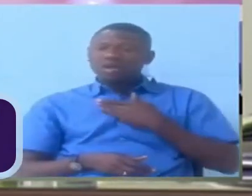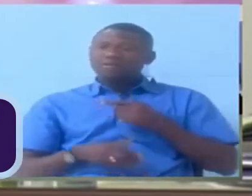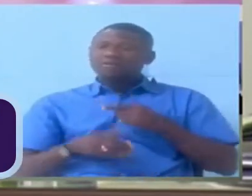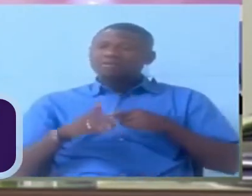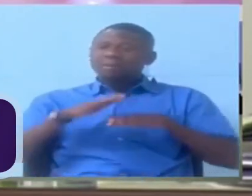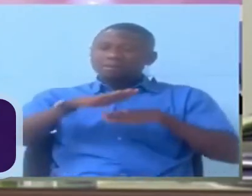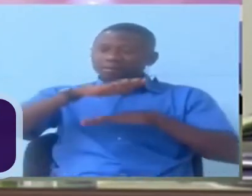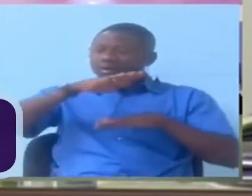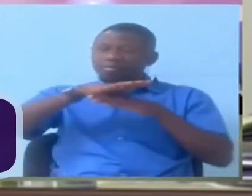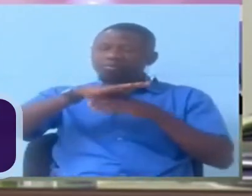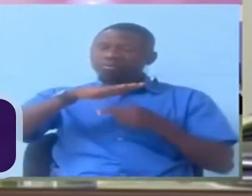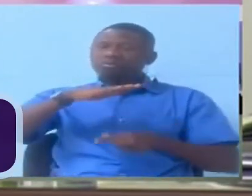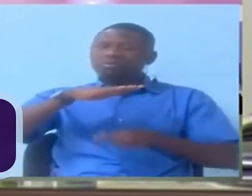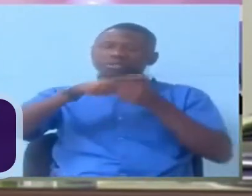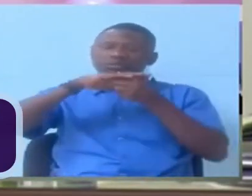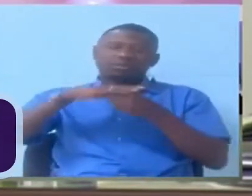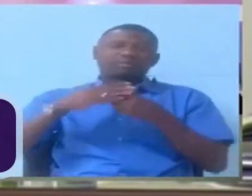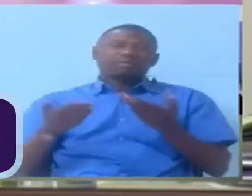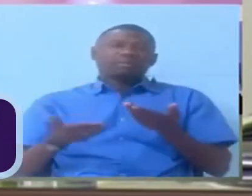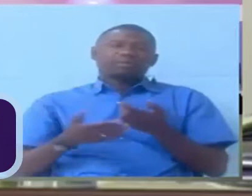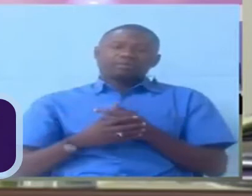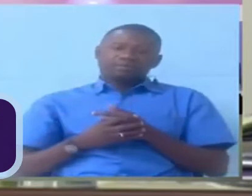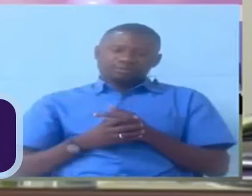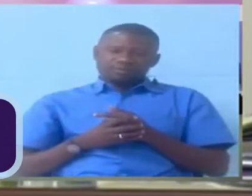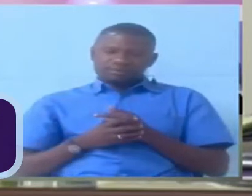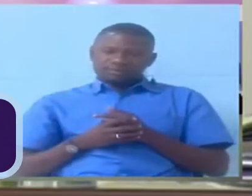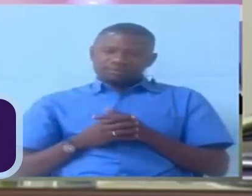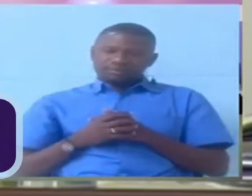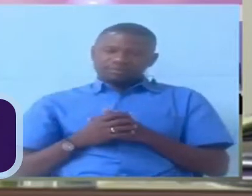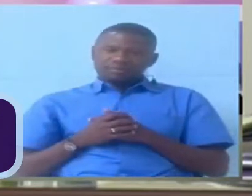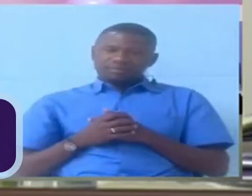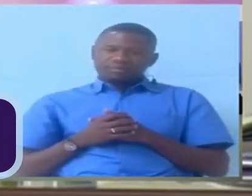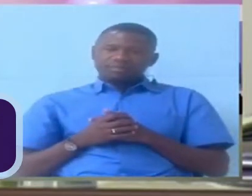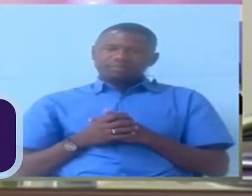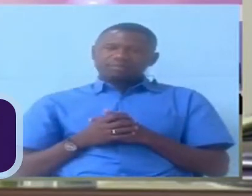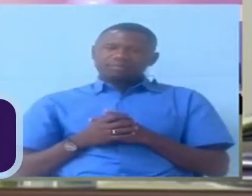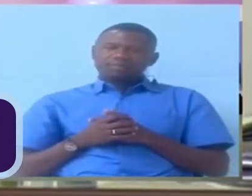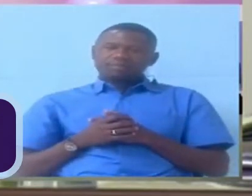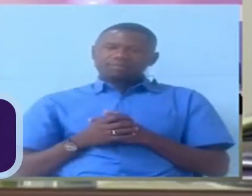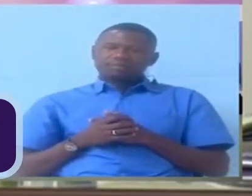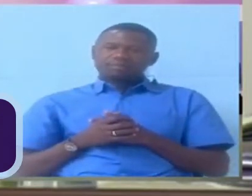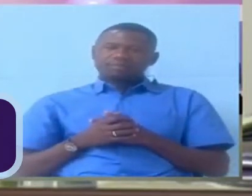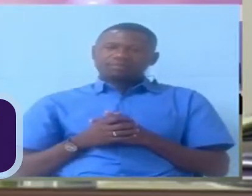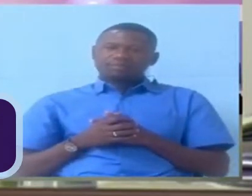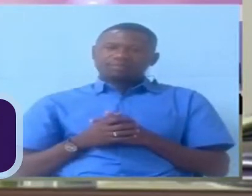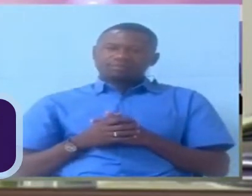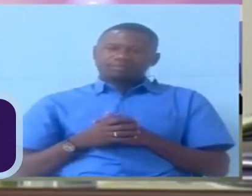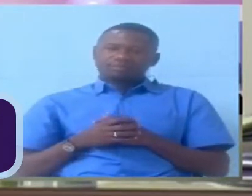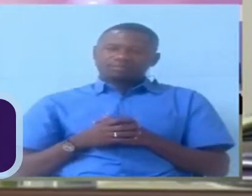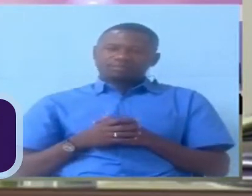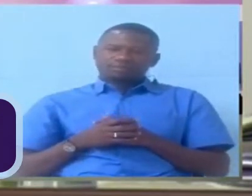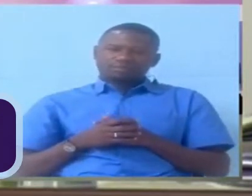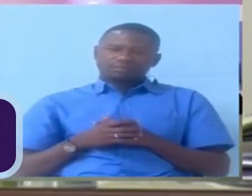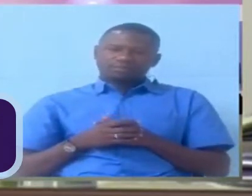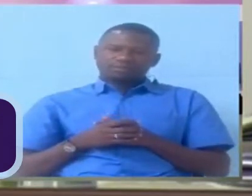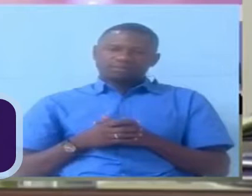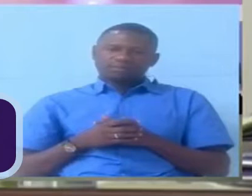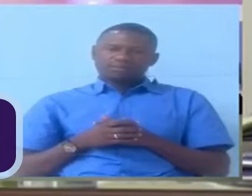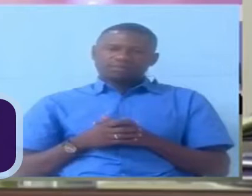It is not only academic requirement. But that aside,